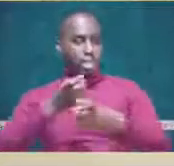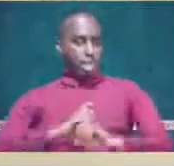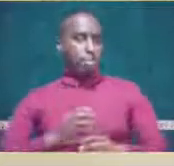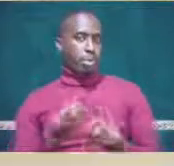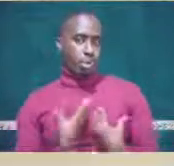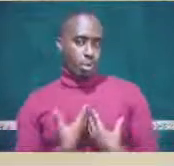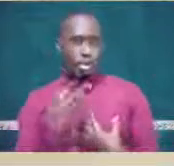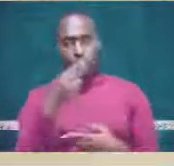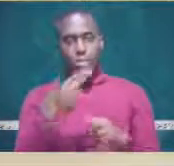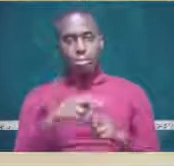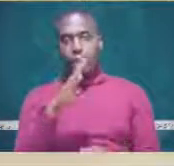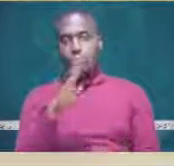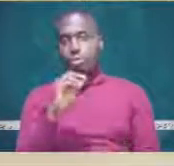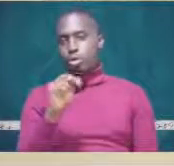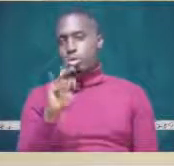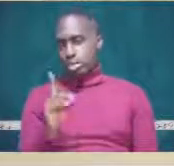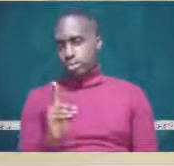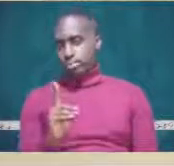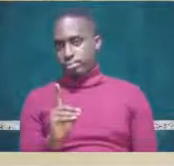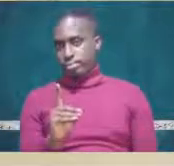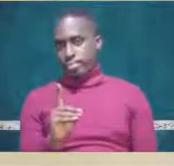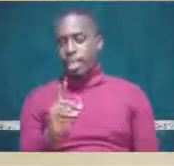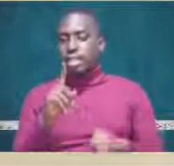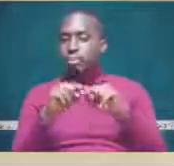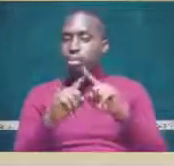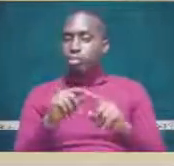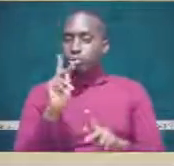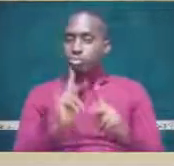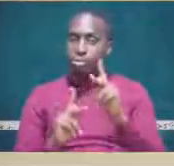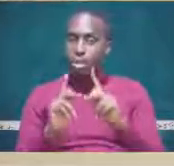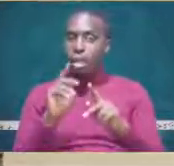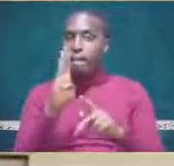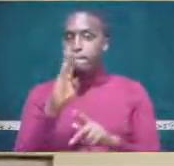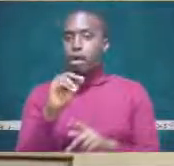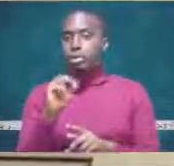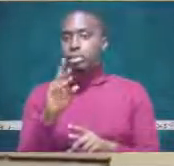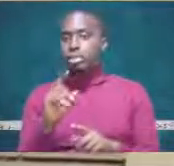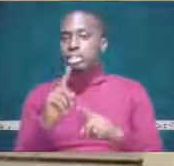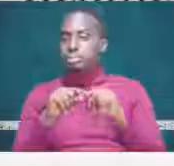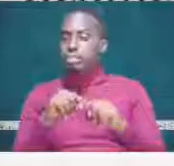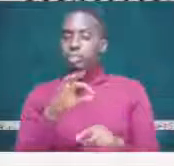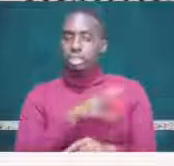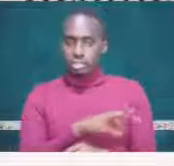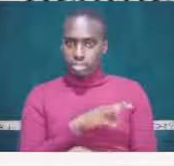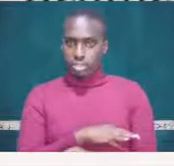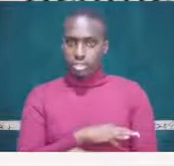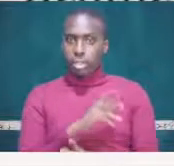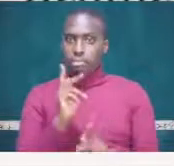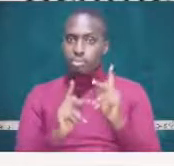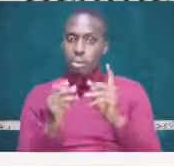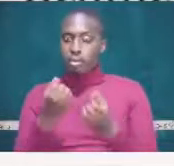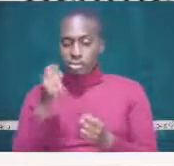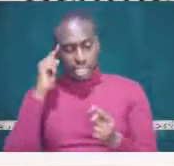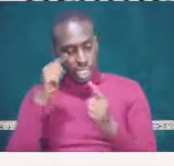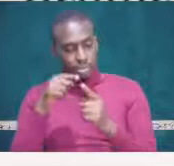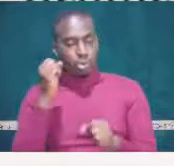what we call a bond. Now, a bond depends on the interest rate. People speculate with the name of